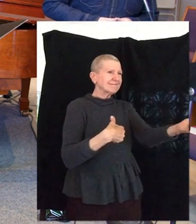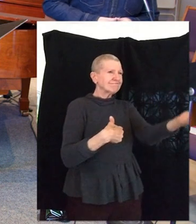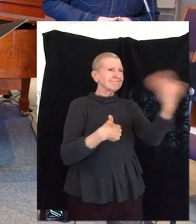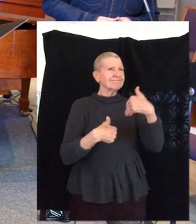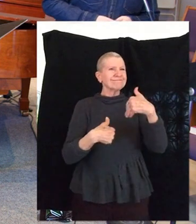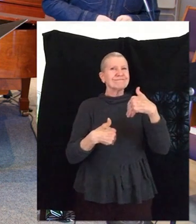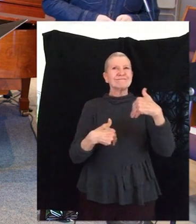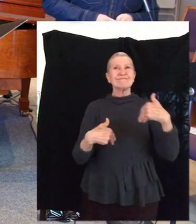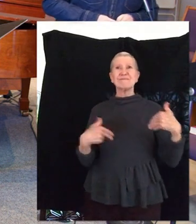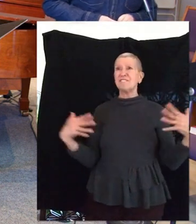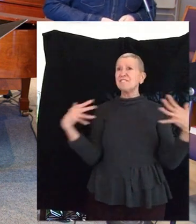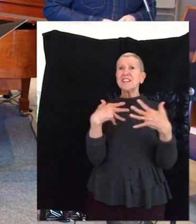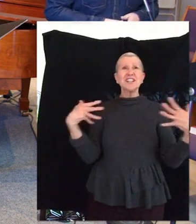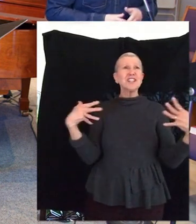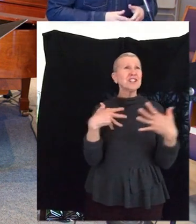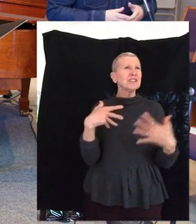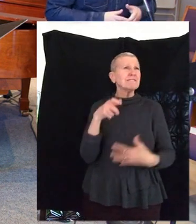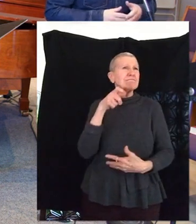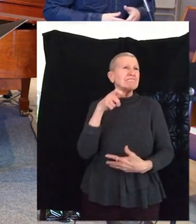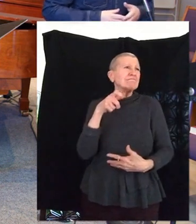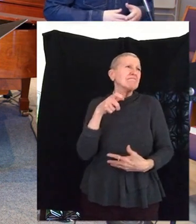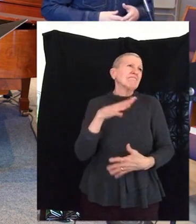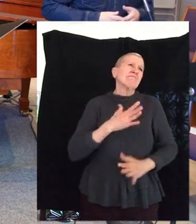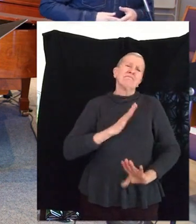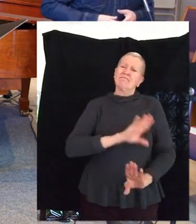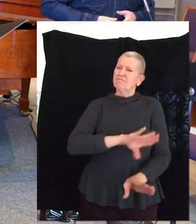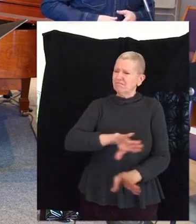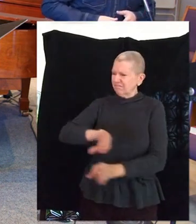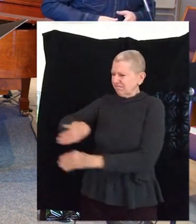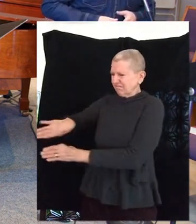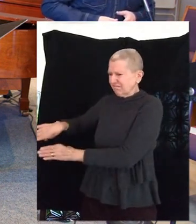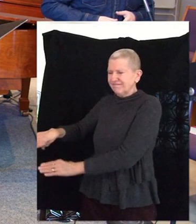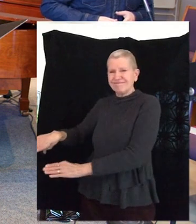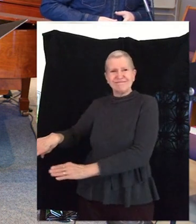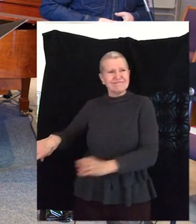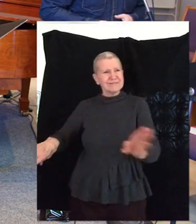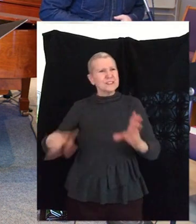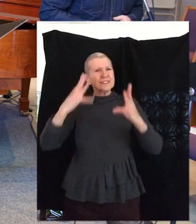live without fear and simply to be.